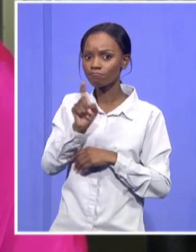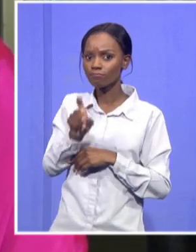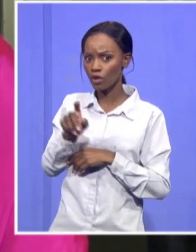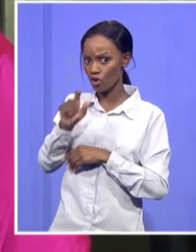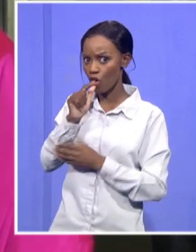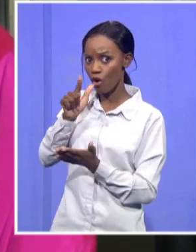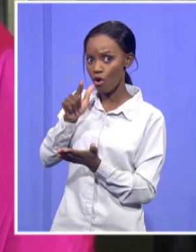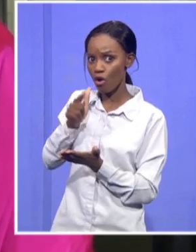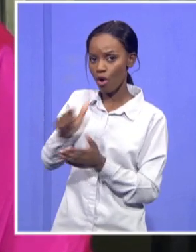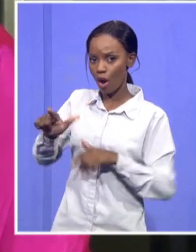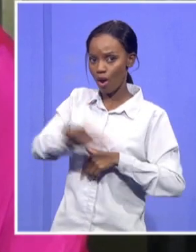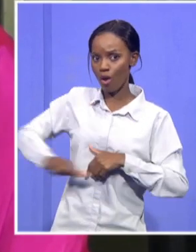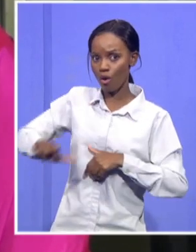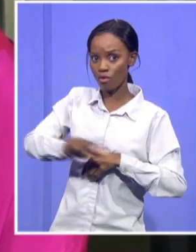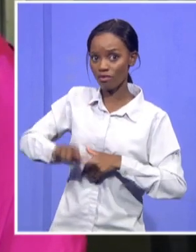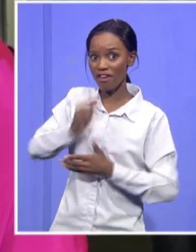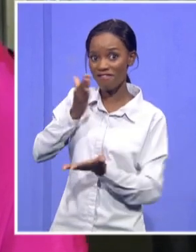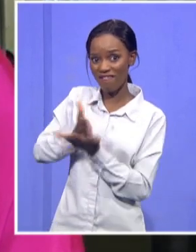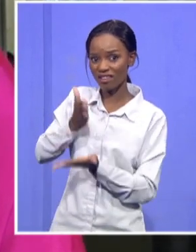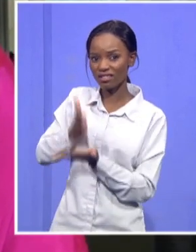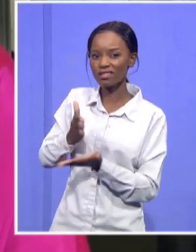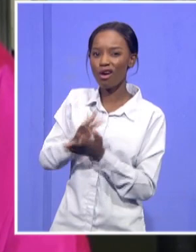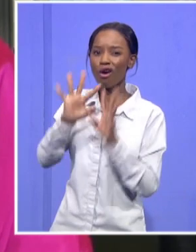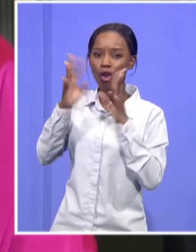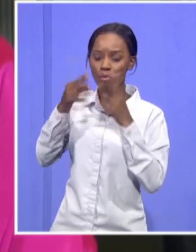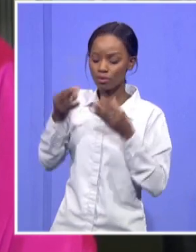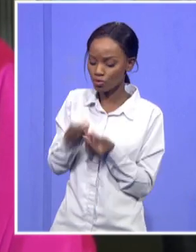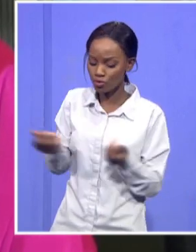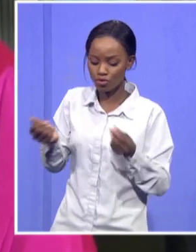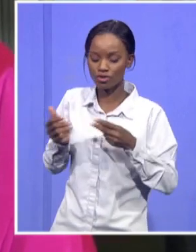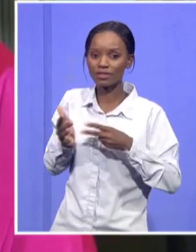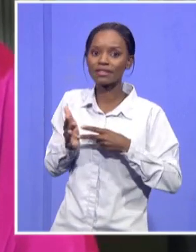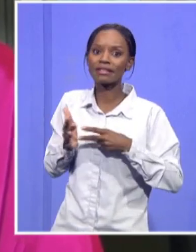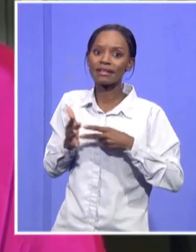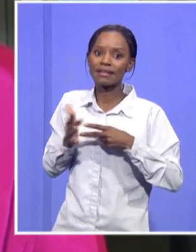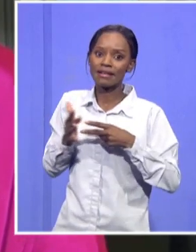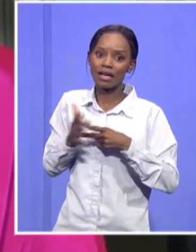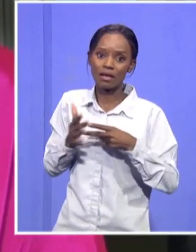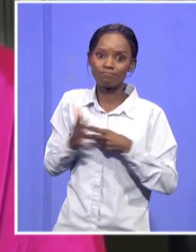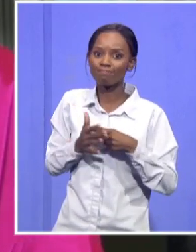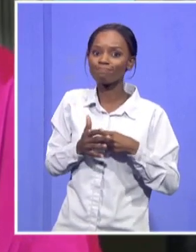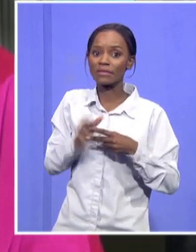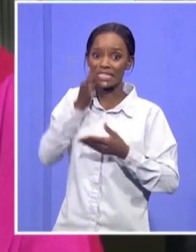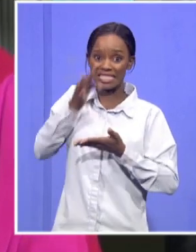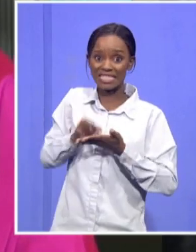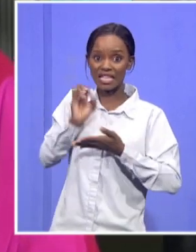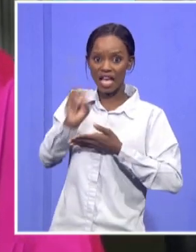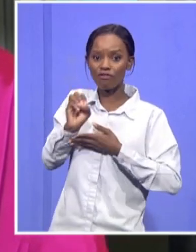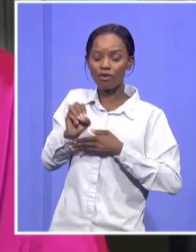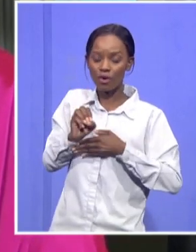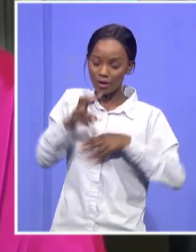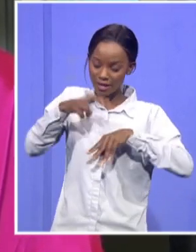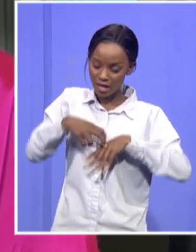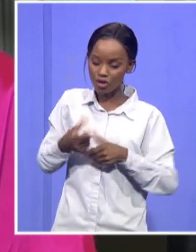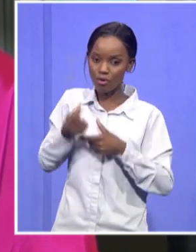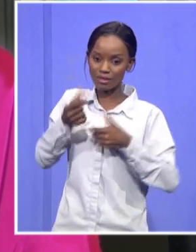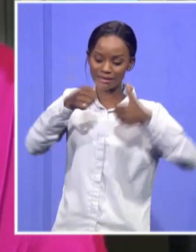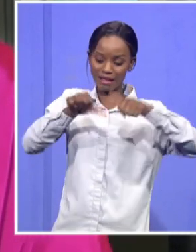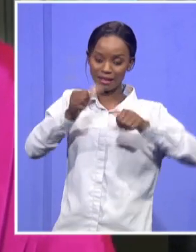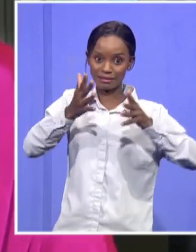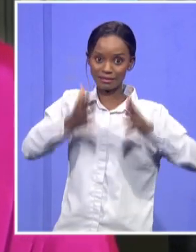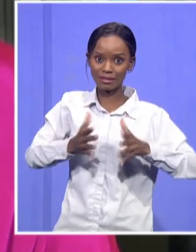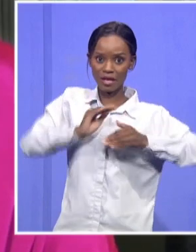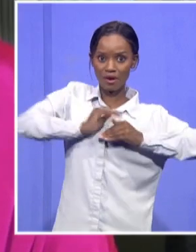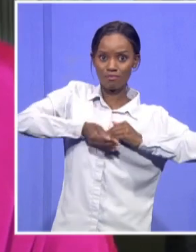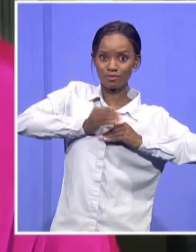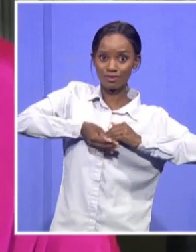global solutions, global frameworks, as the one I mentioned on artificial intelligence, as the one we have to protect scientists, will not work if